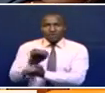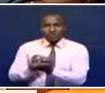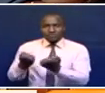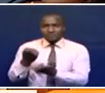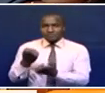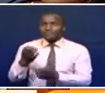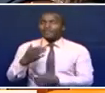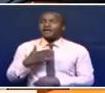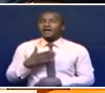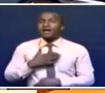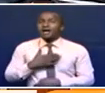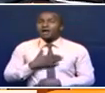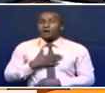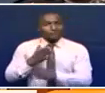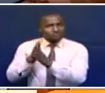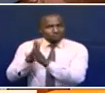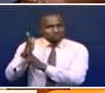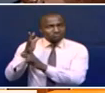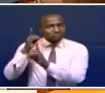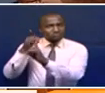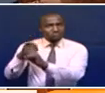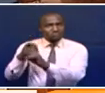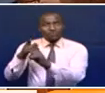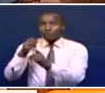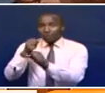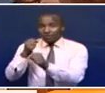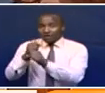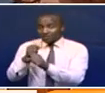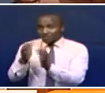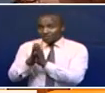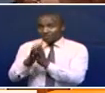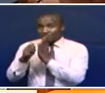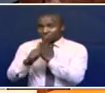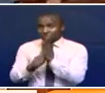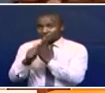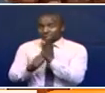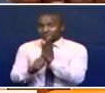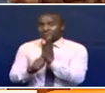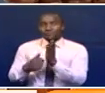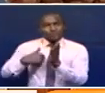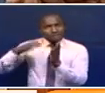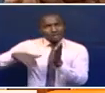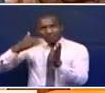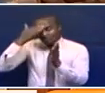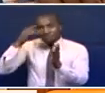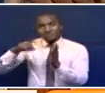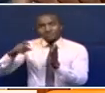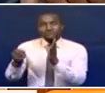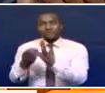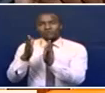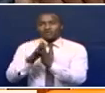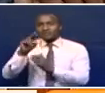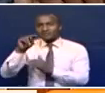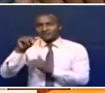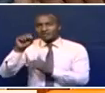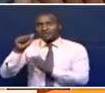Our main objective, and we are still working out our manifesto, we are late because ideally we should have come up with a NASA